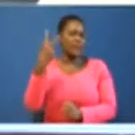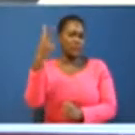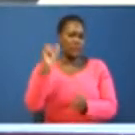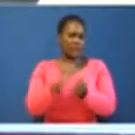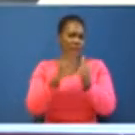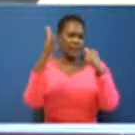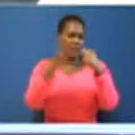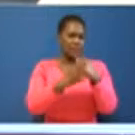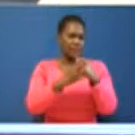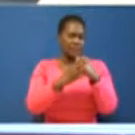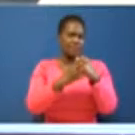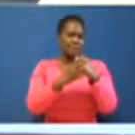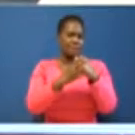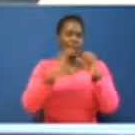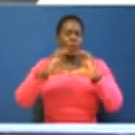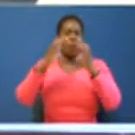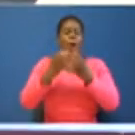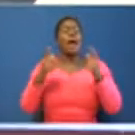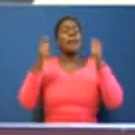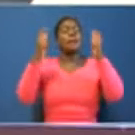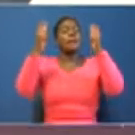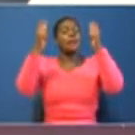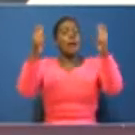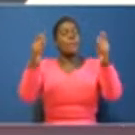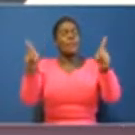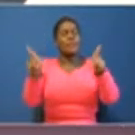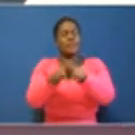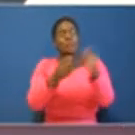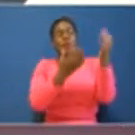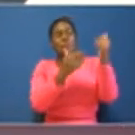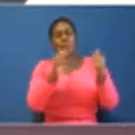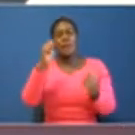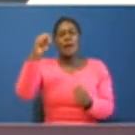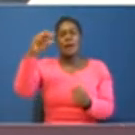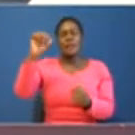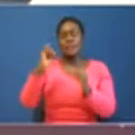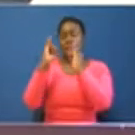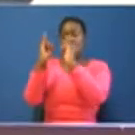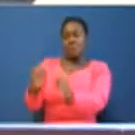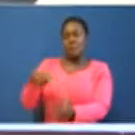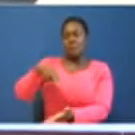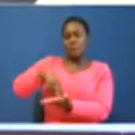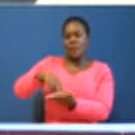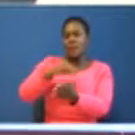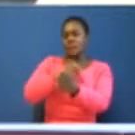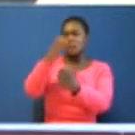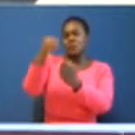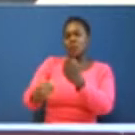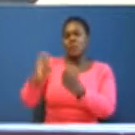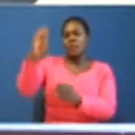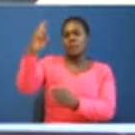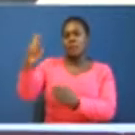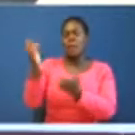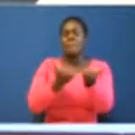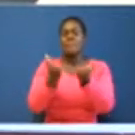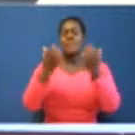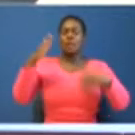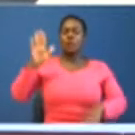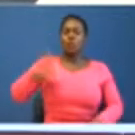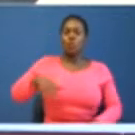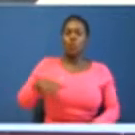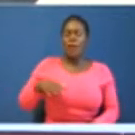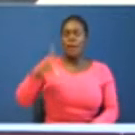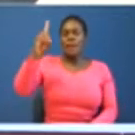2019 kabaddi world cup we are expecting agnes kaguri an independent candidate she's an insurance executive and a businesswoman